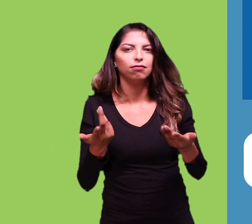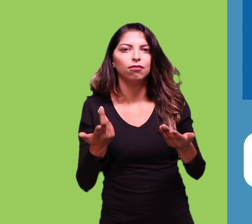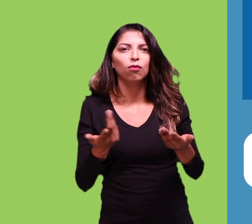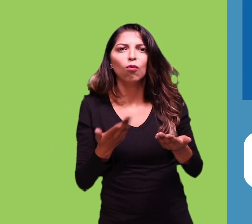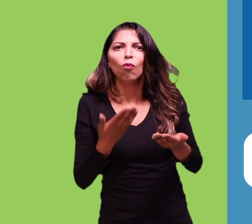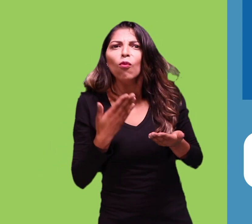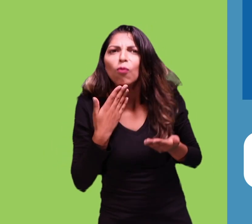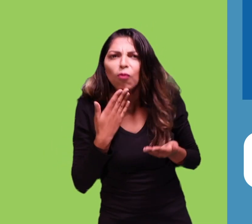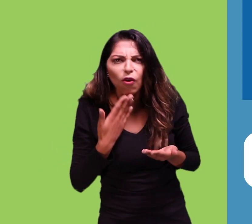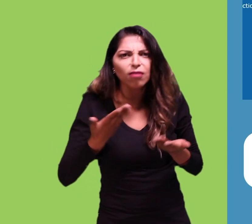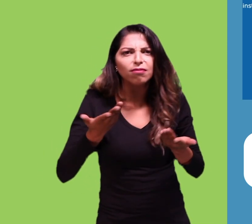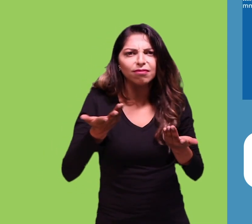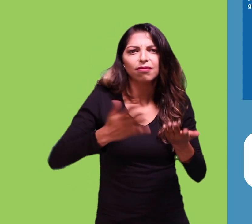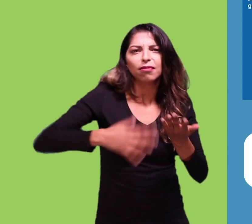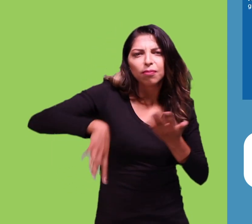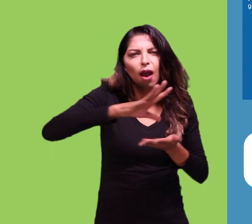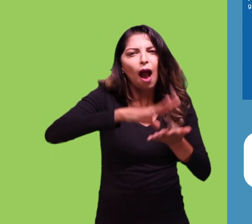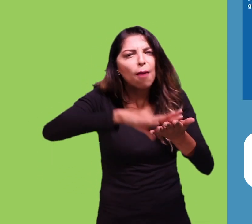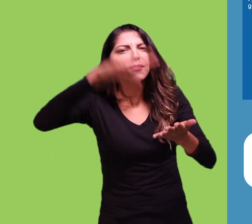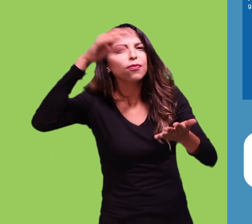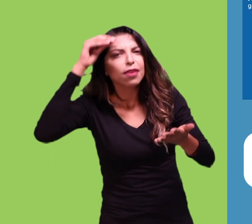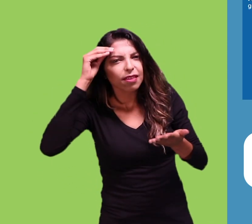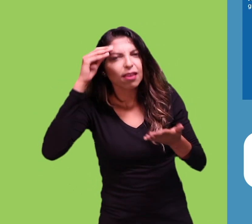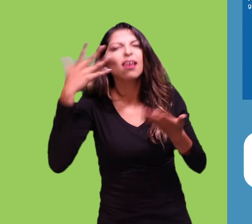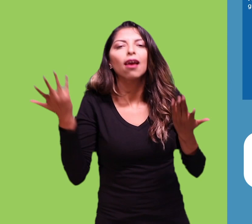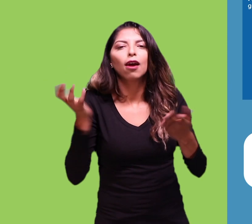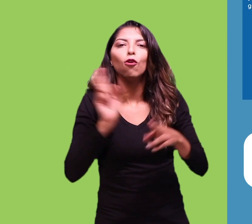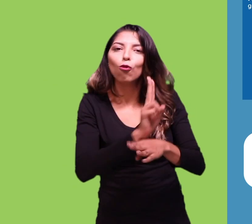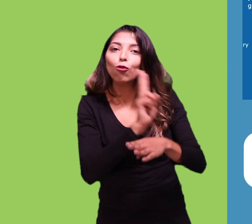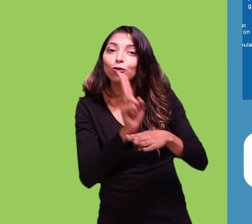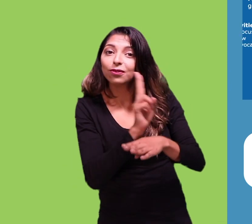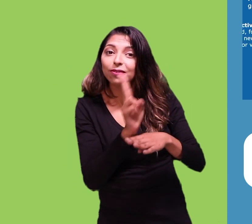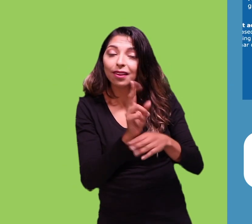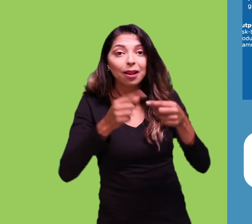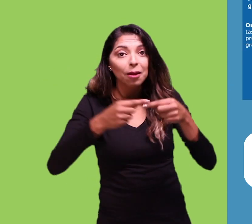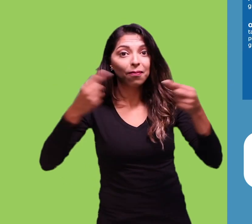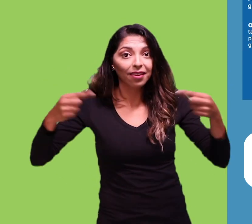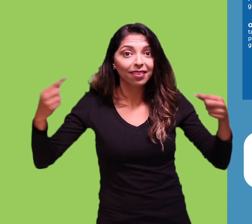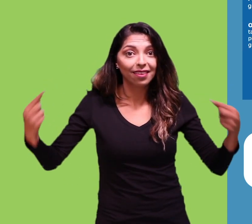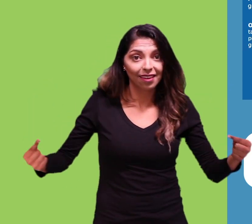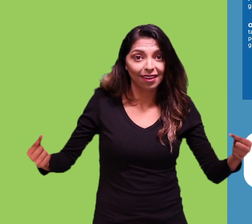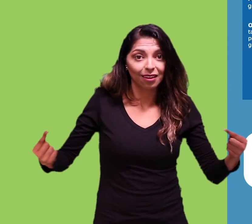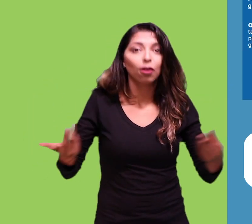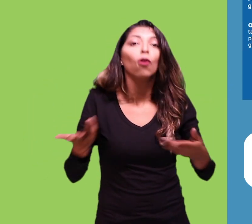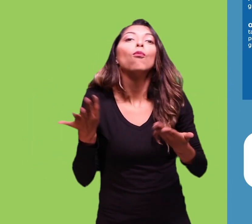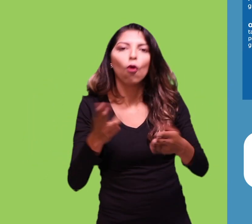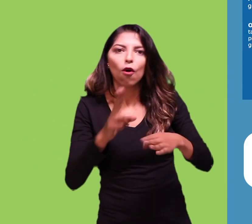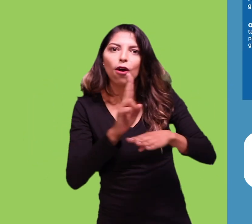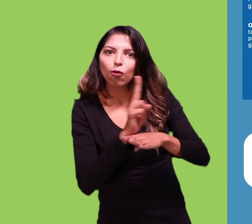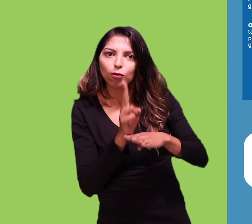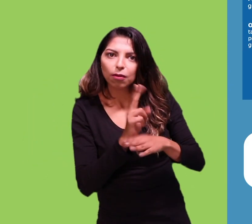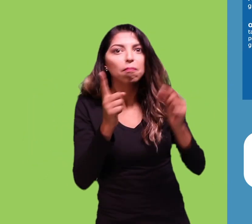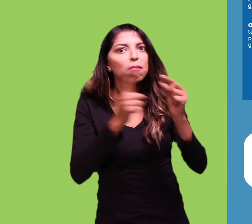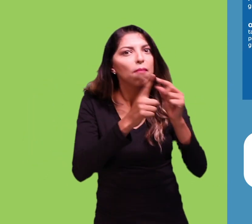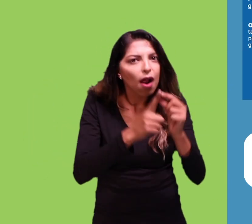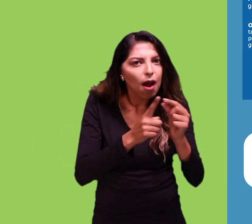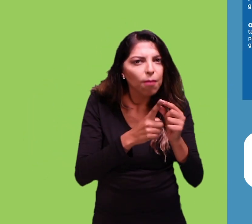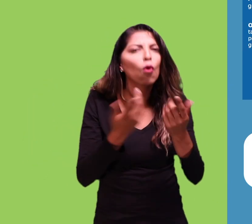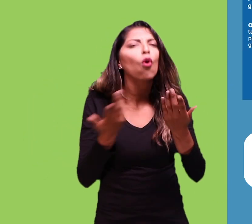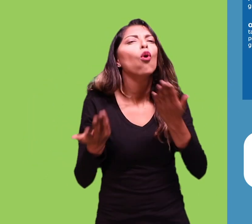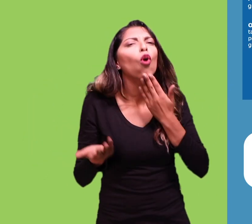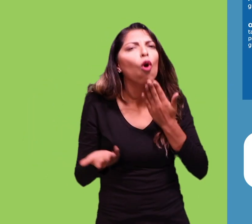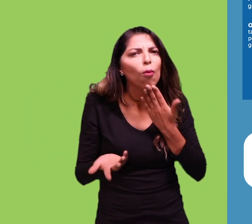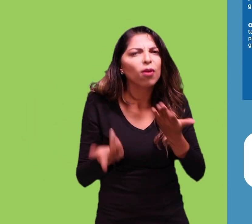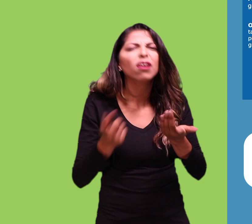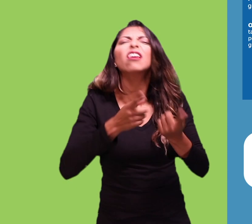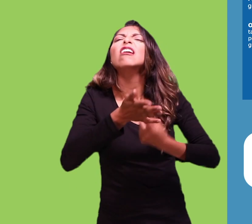use before they produce it. Then there is very minimal grammar instruction, then output activities that focus on producing the new